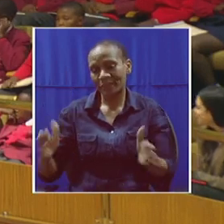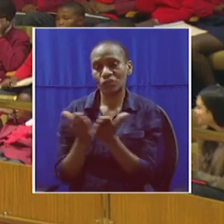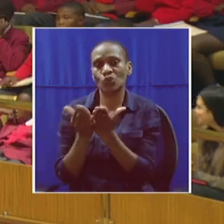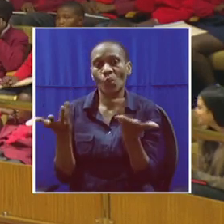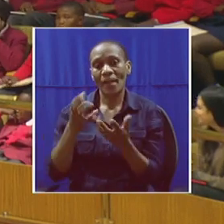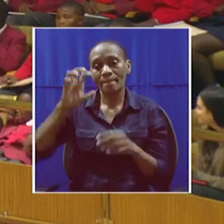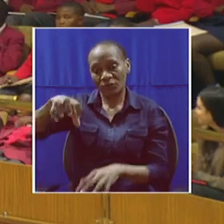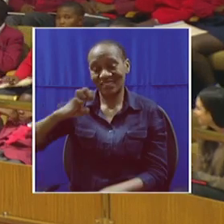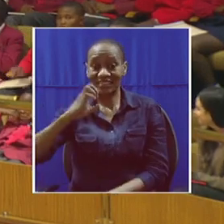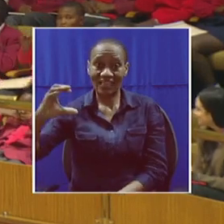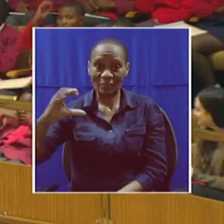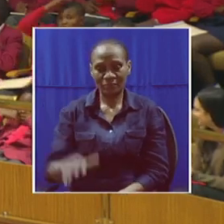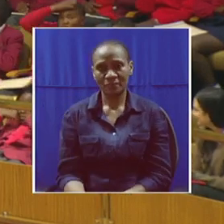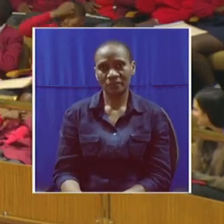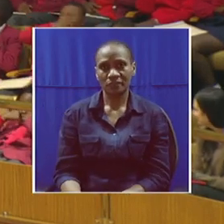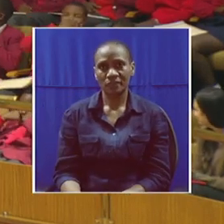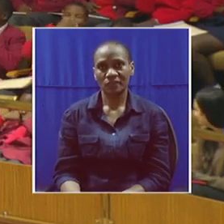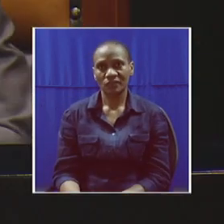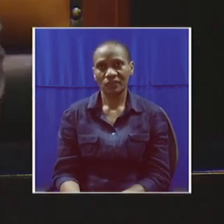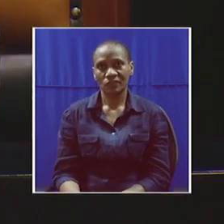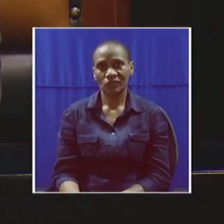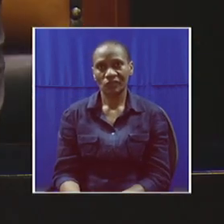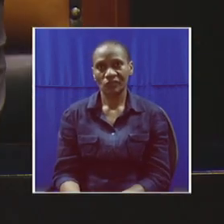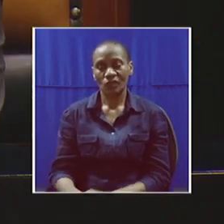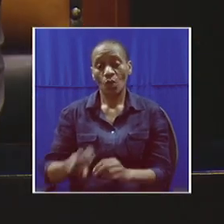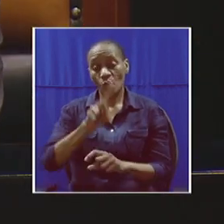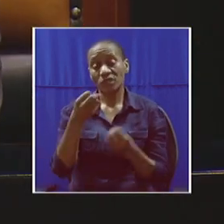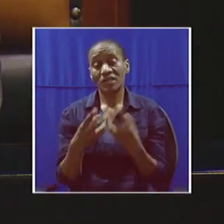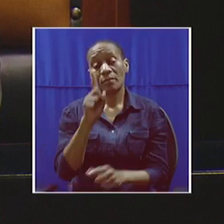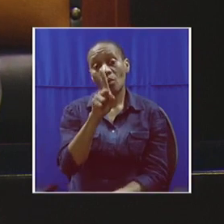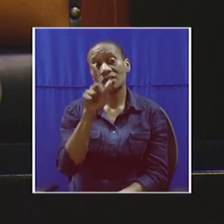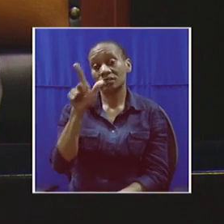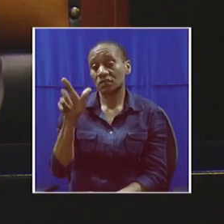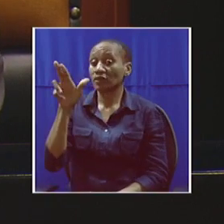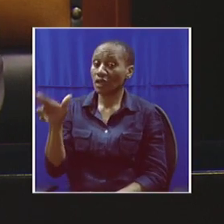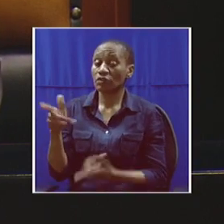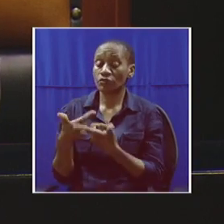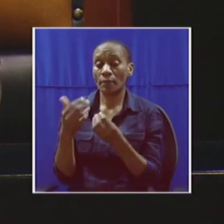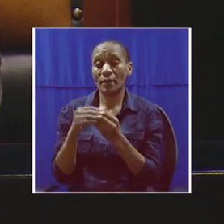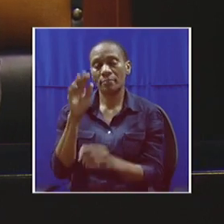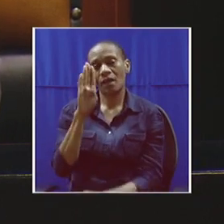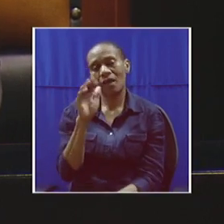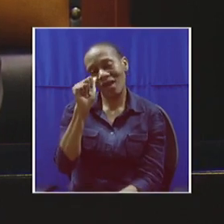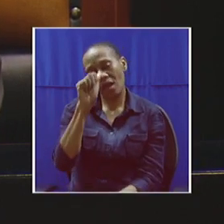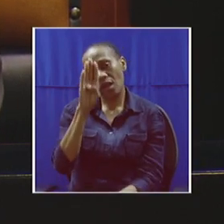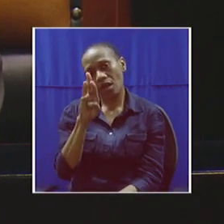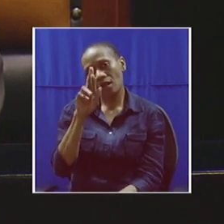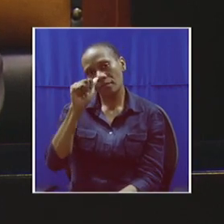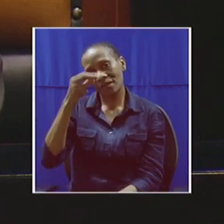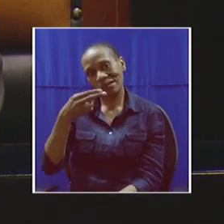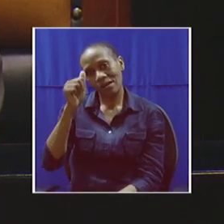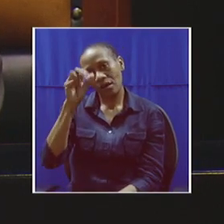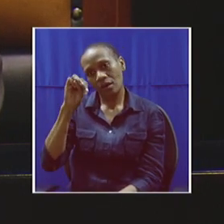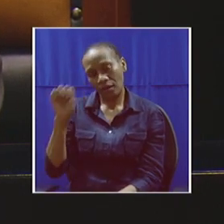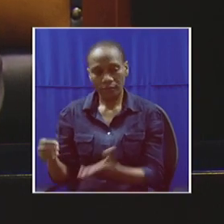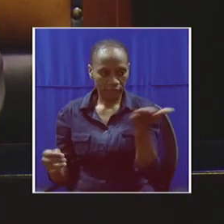Cape the next question question 178 has been asked by The Honorable Abram to the Minister of Finance The Honorable